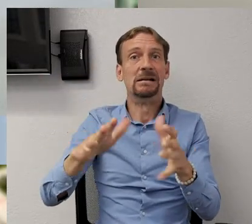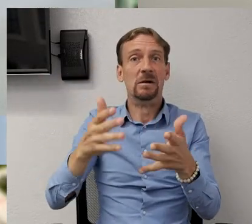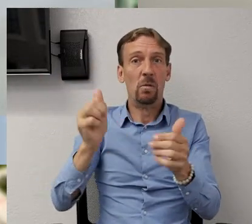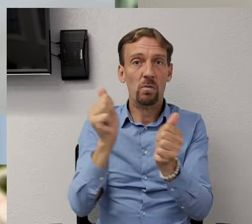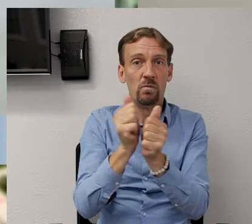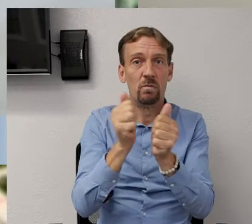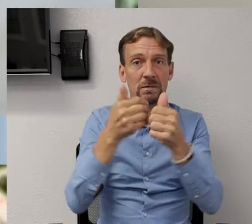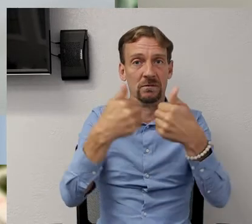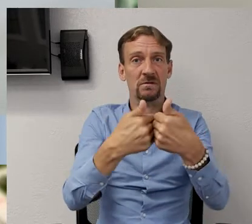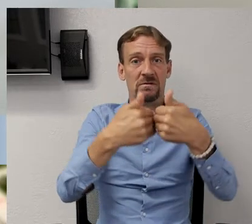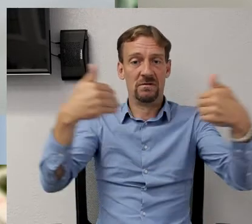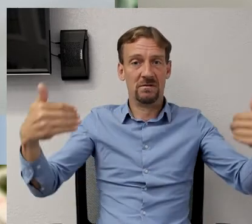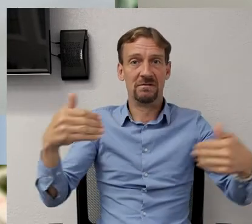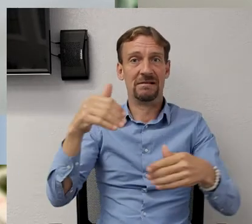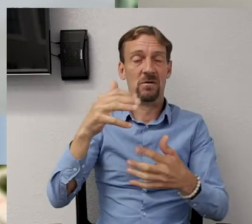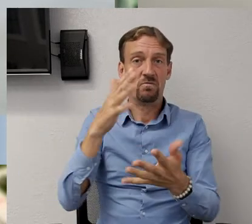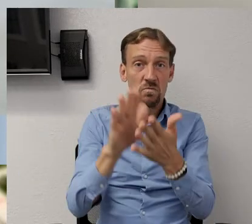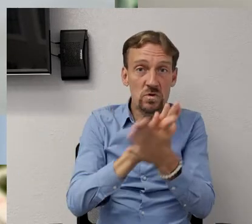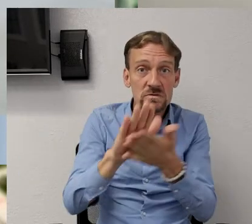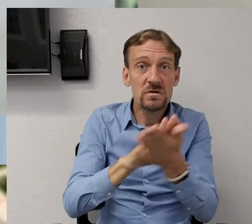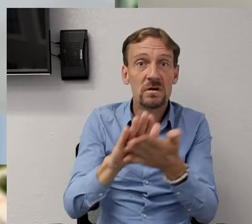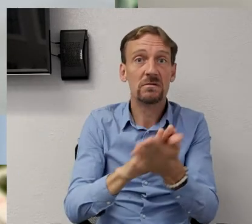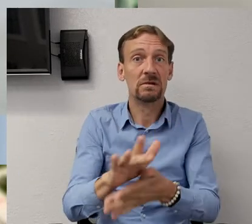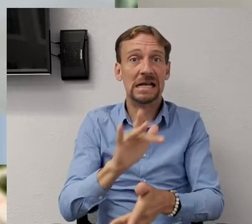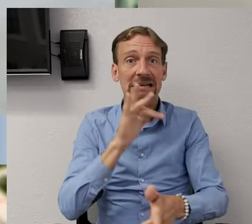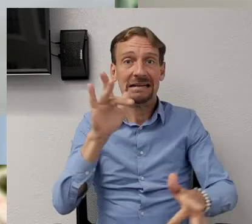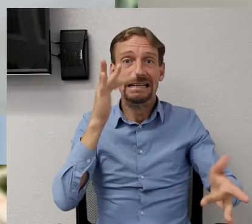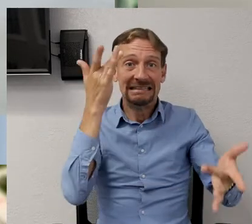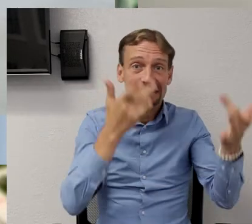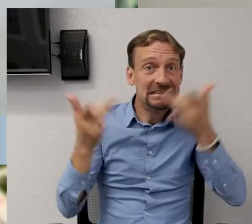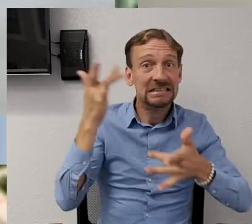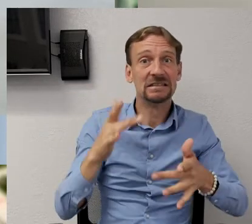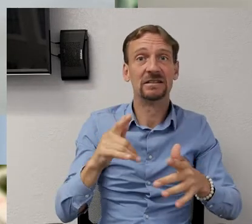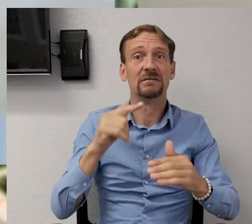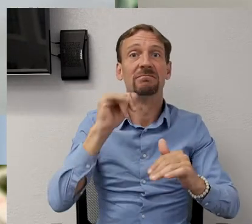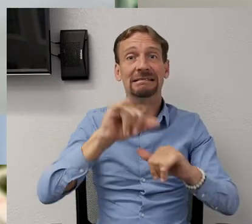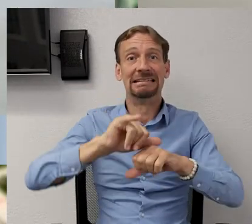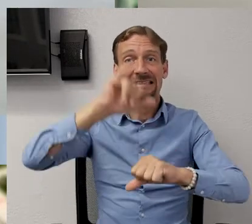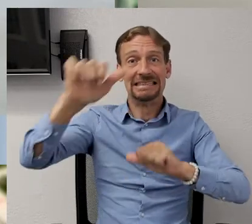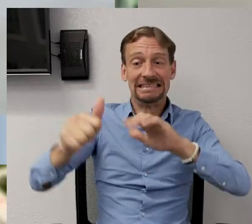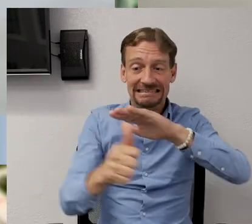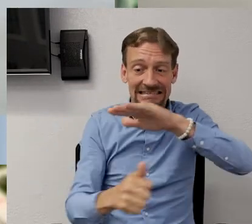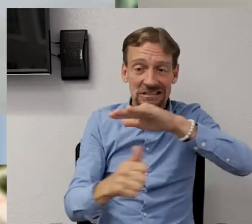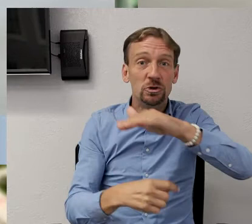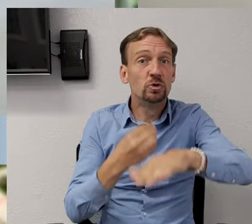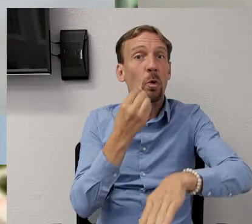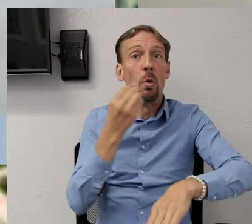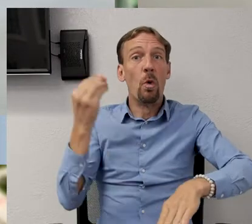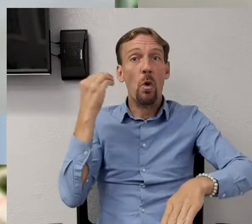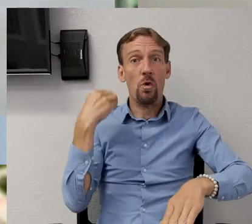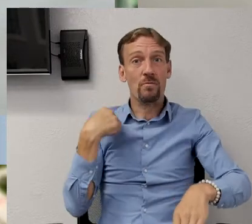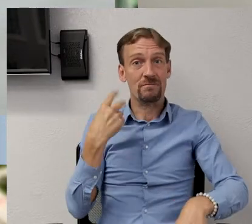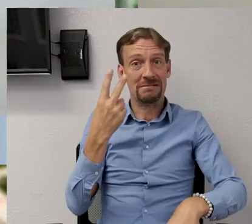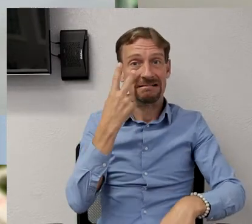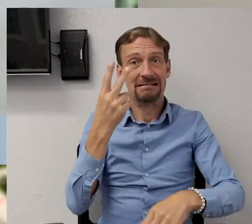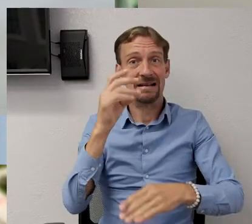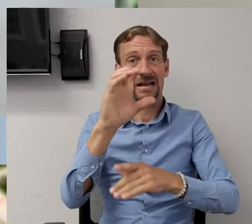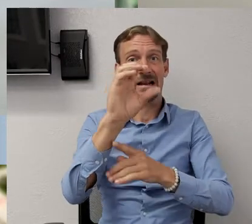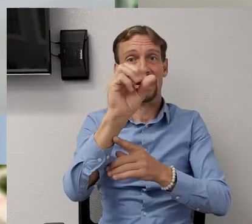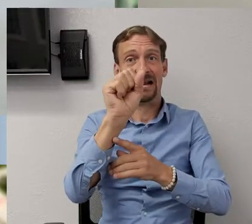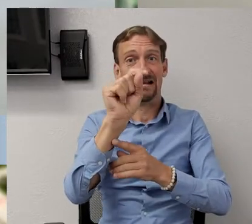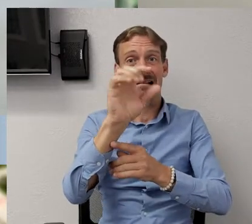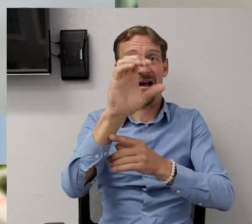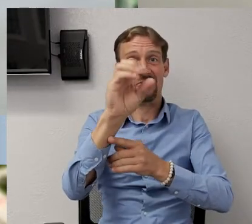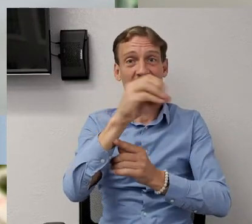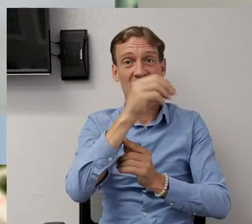distancing, washing your hands, not touching your face, sheltering at home. I've seen places like Costco and